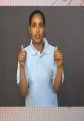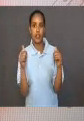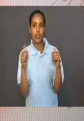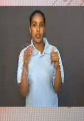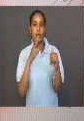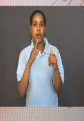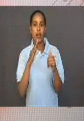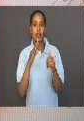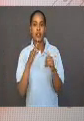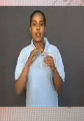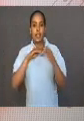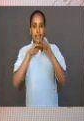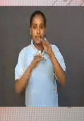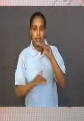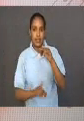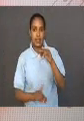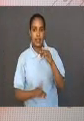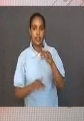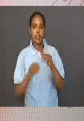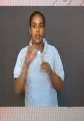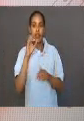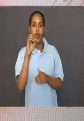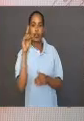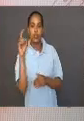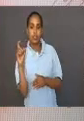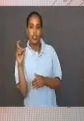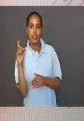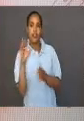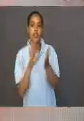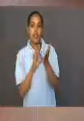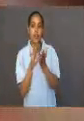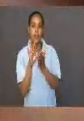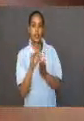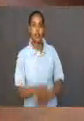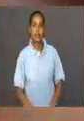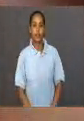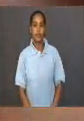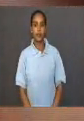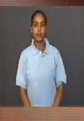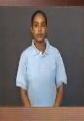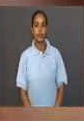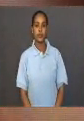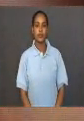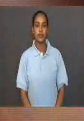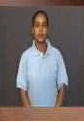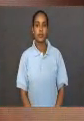by a decrease in oxidation number.